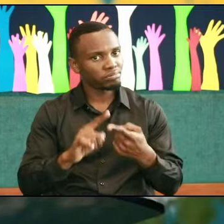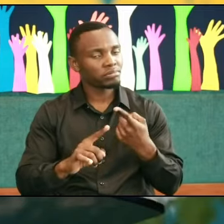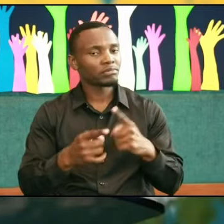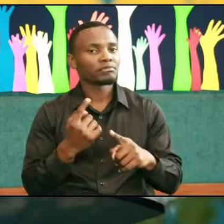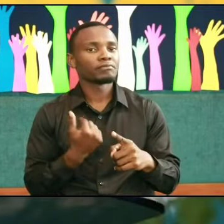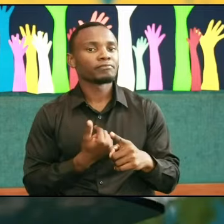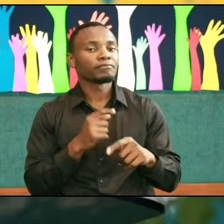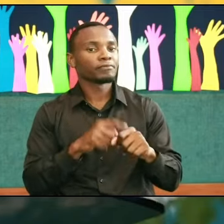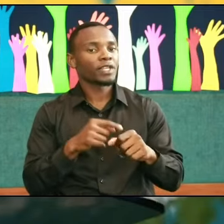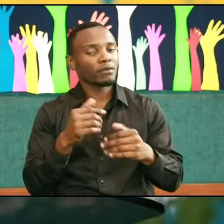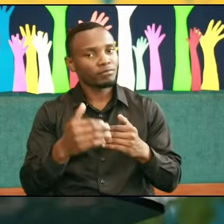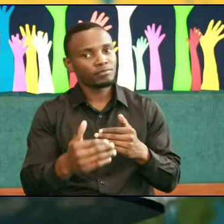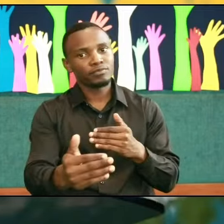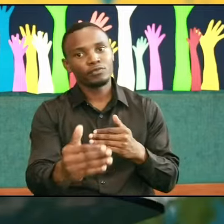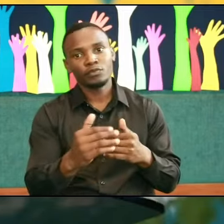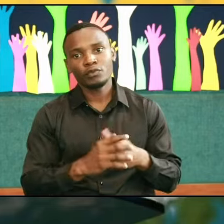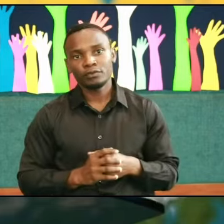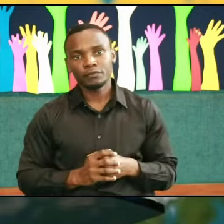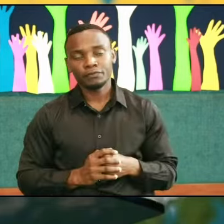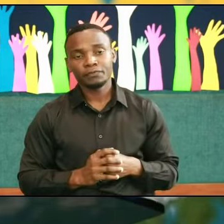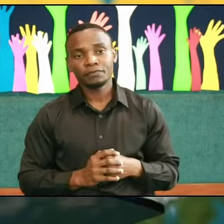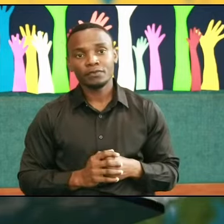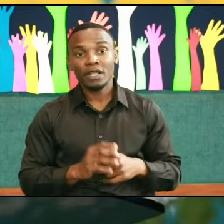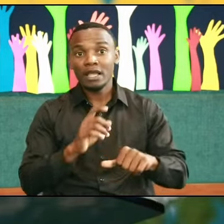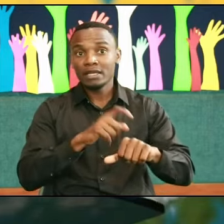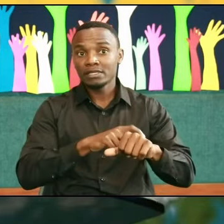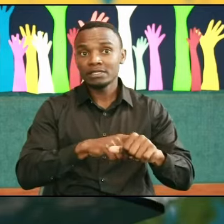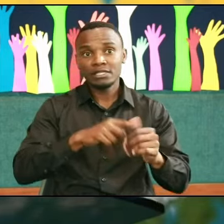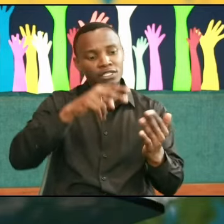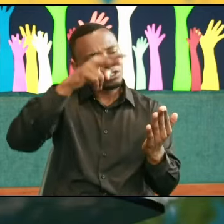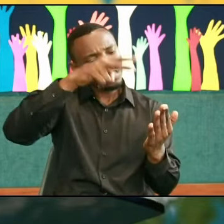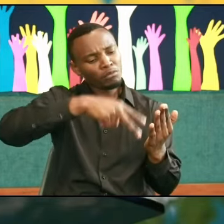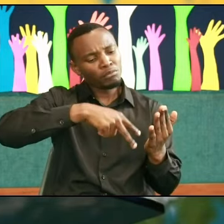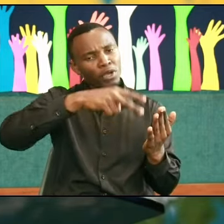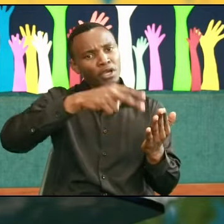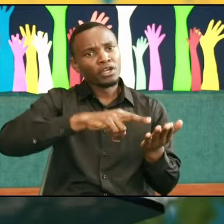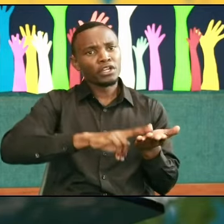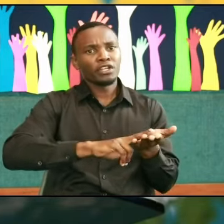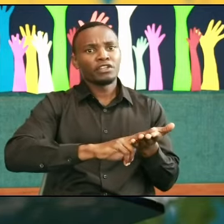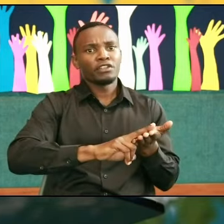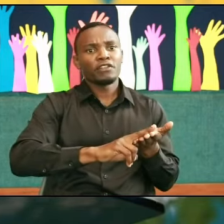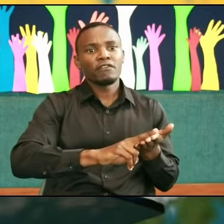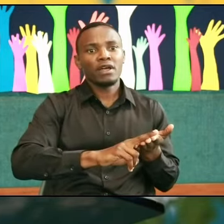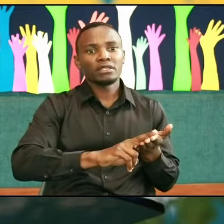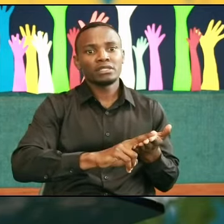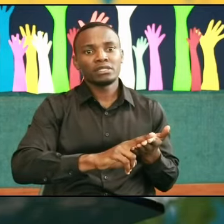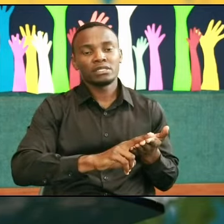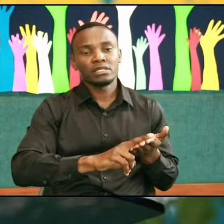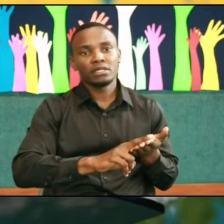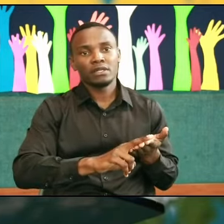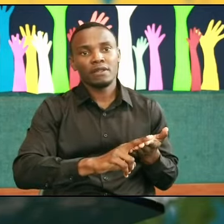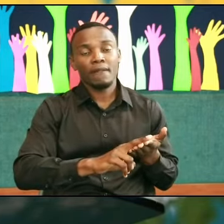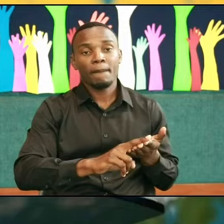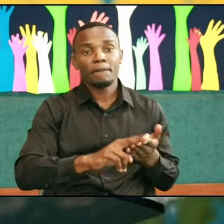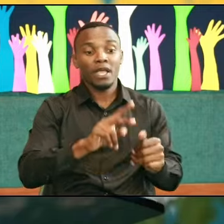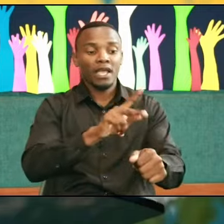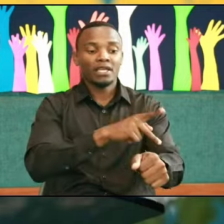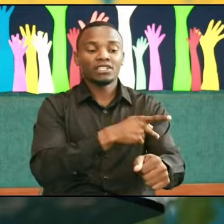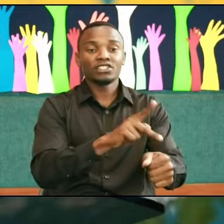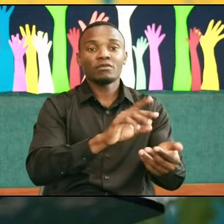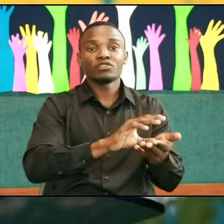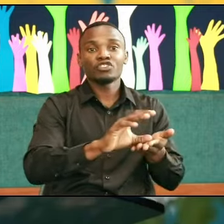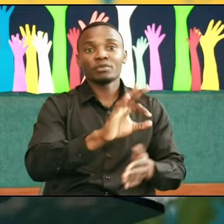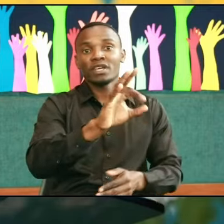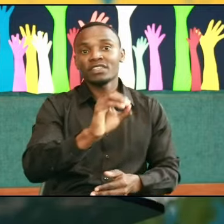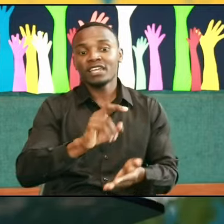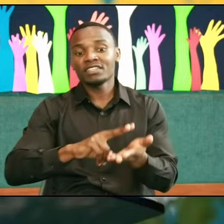this sermon for today. When you read the text that my sister read wonderfully, Psalms 30 verse 5,